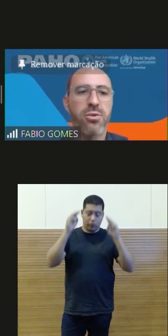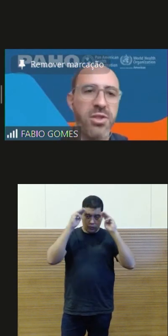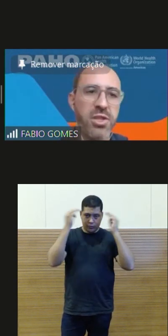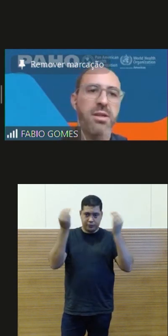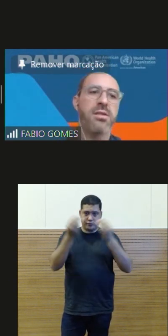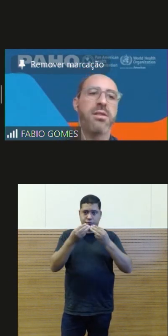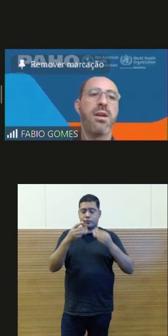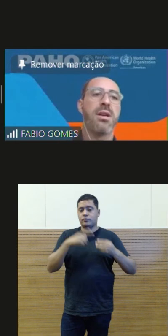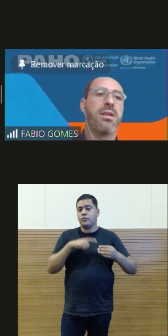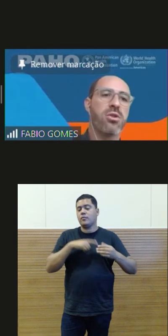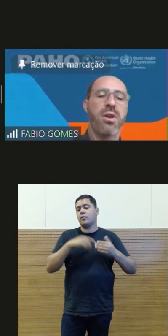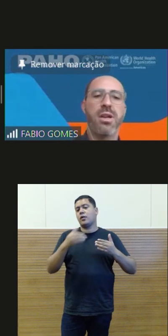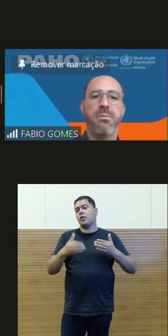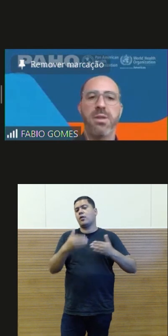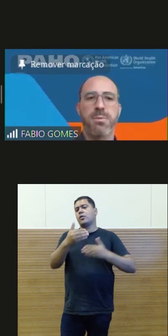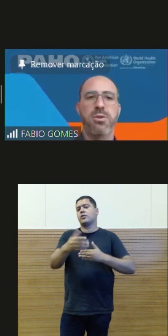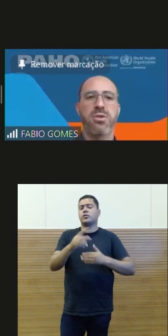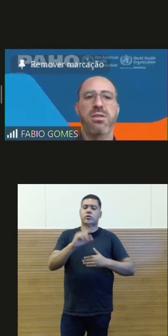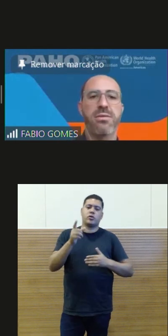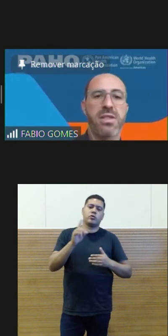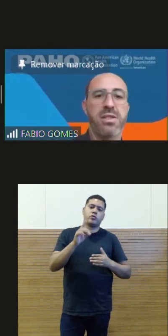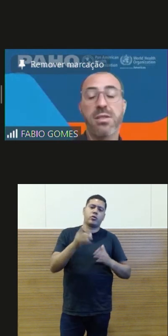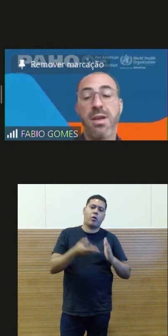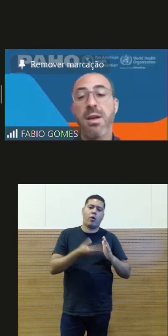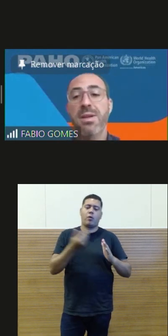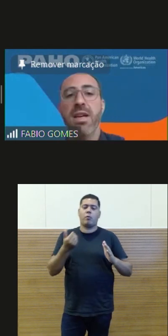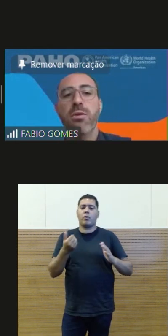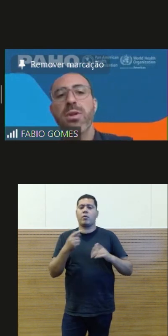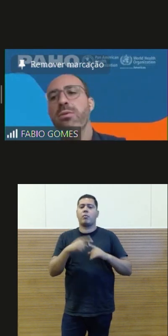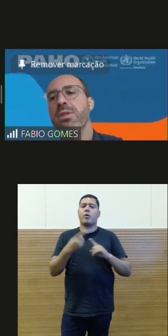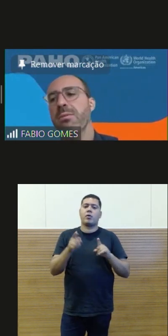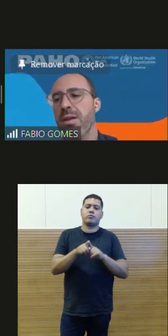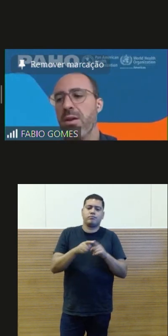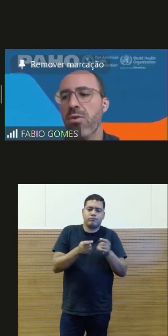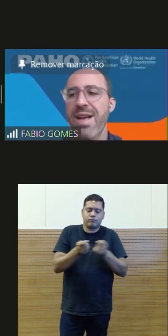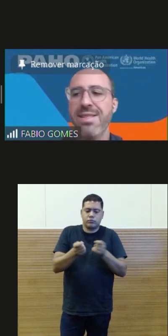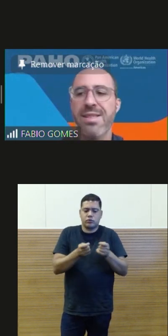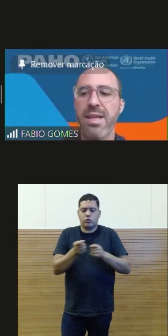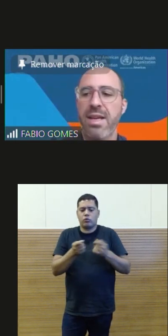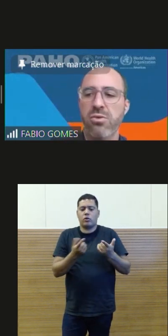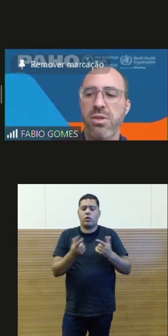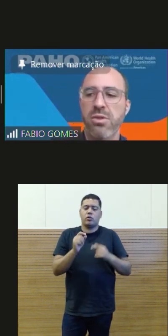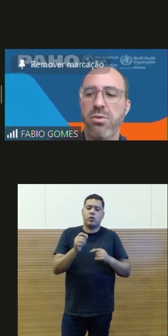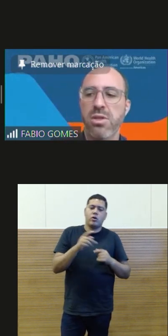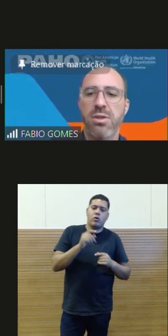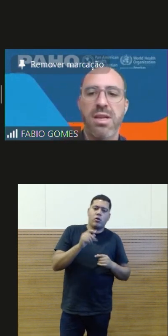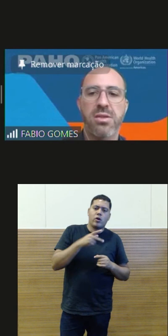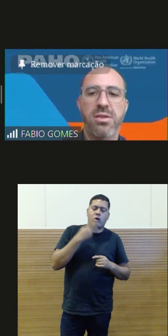in Mexico, it a step ahead. Not only